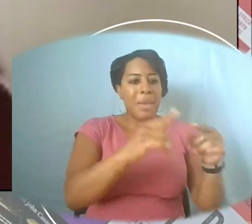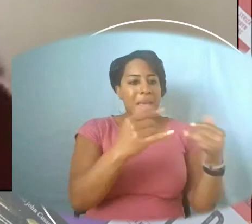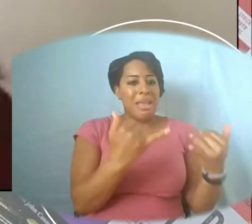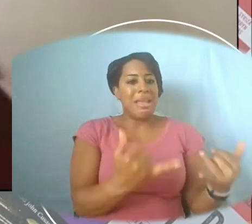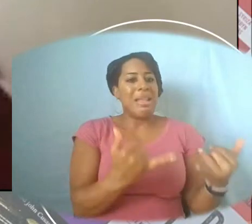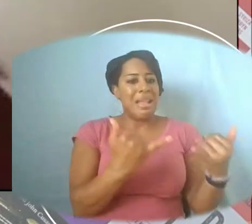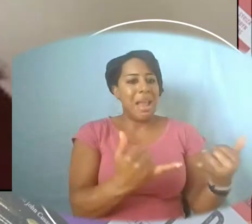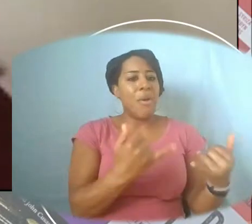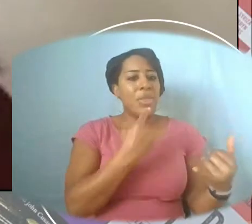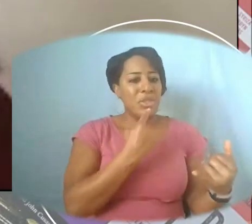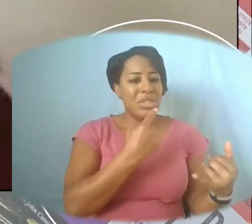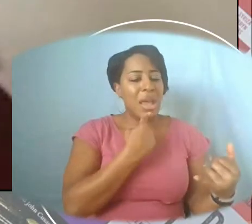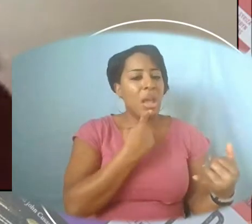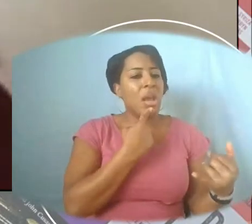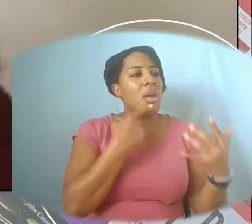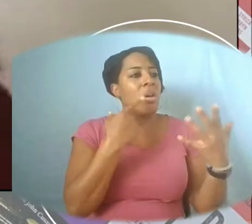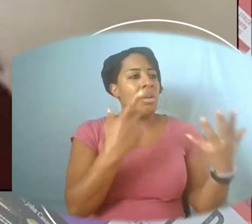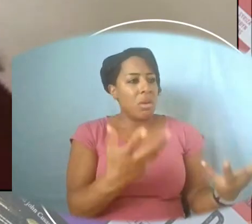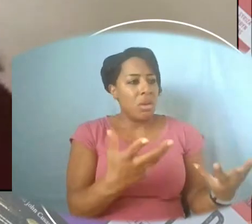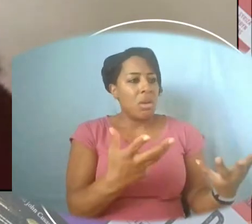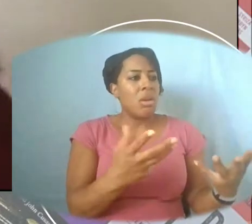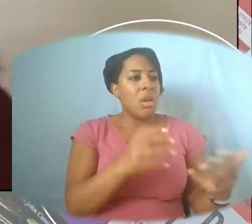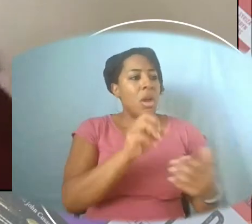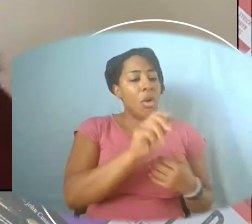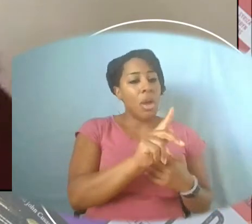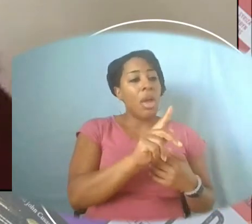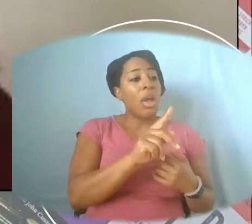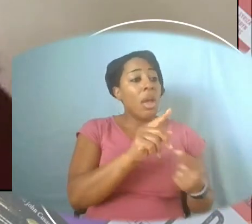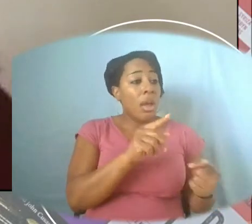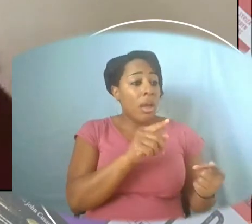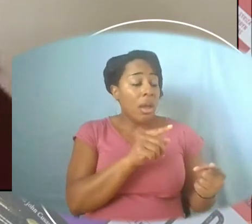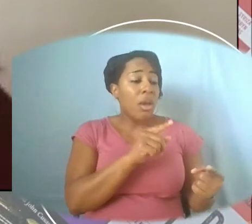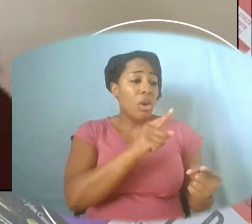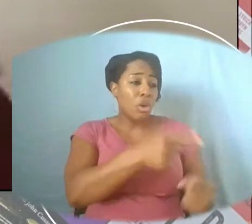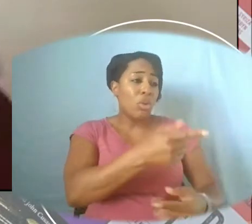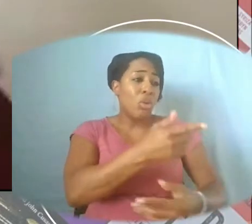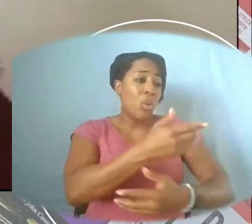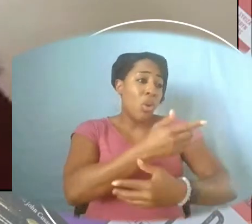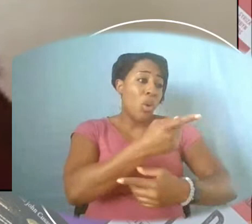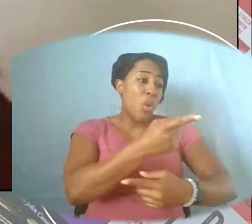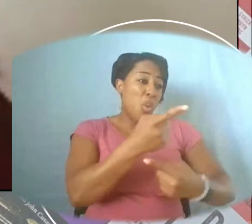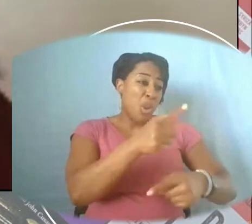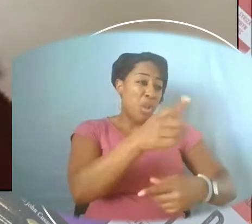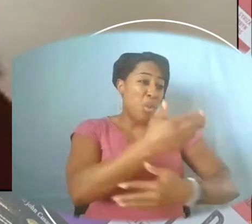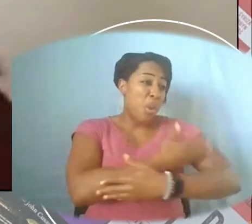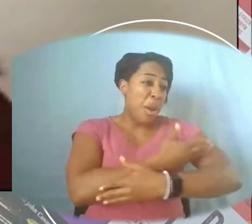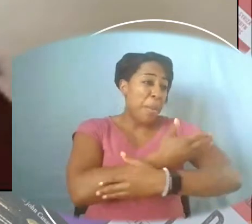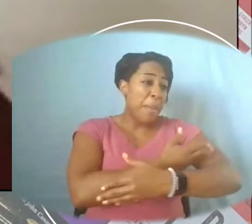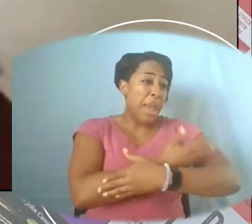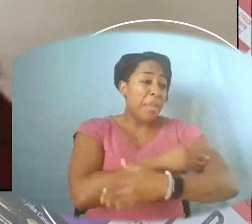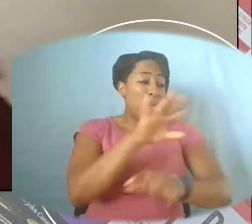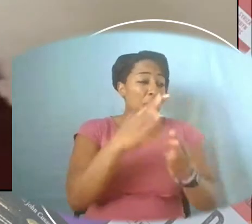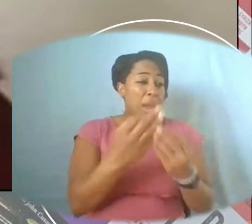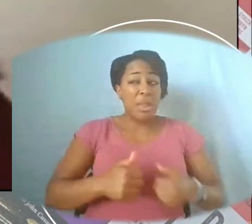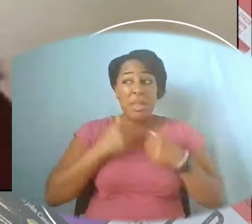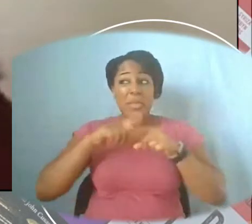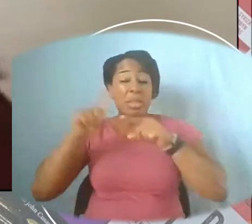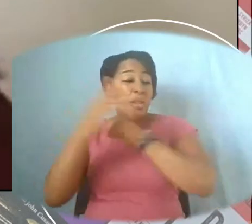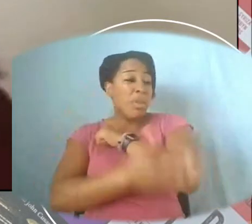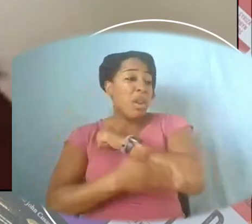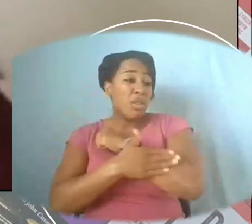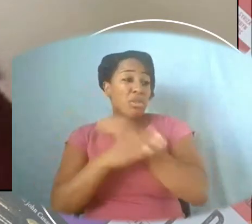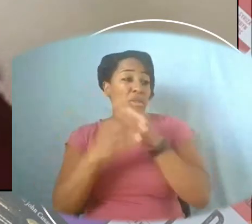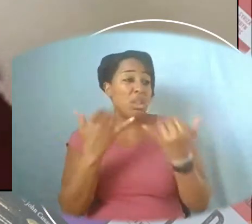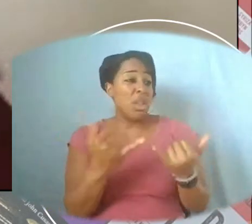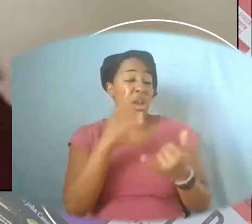your loved one, when you were an infant, lived in a different country, you no longer matter and you're now going to the detention